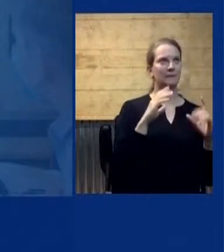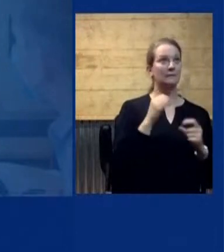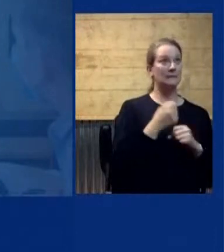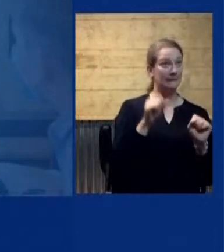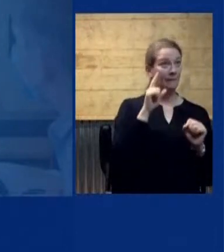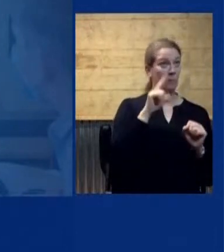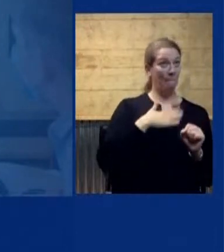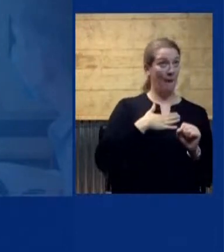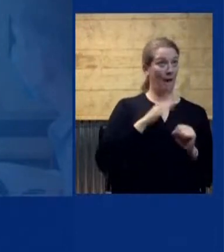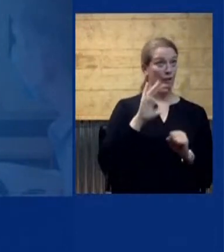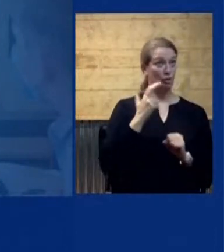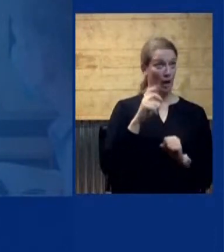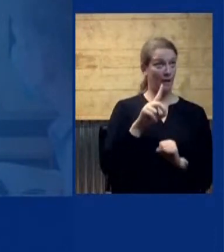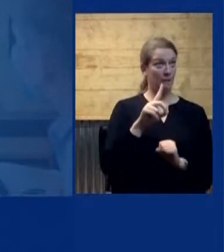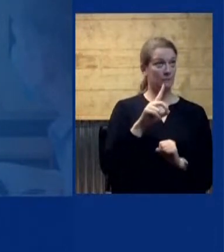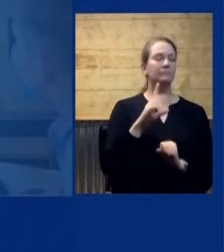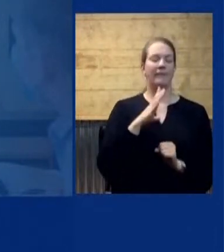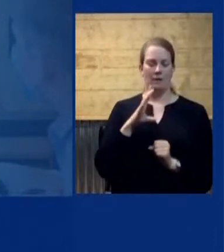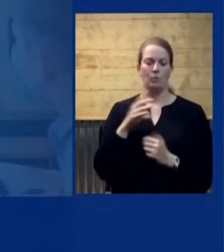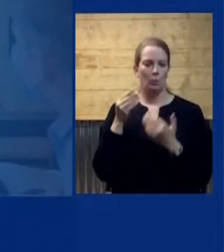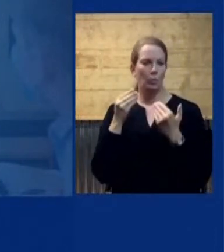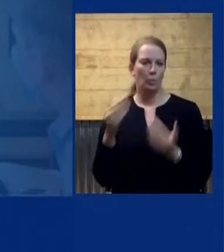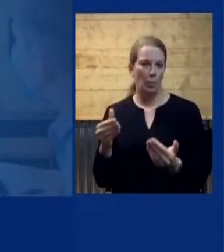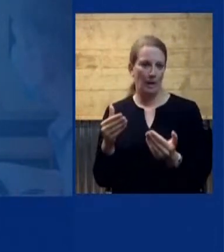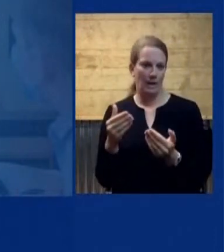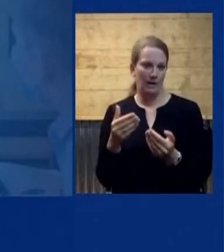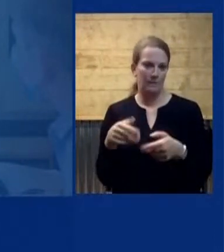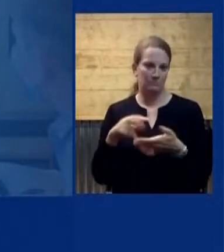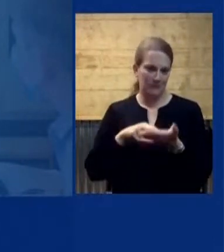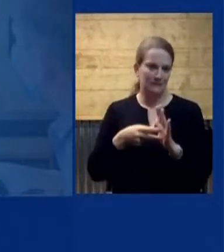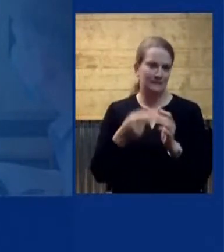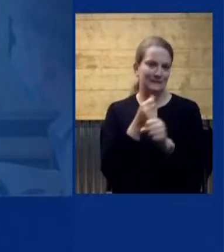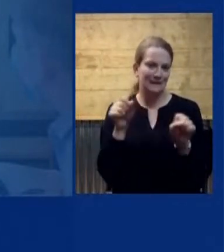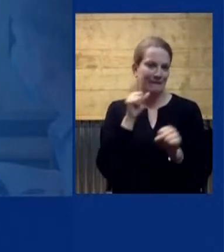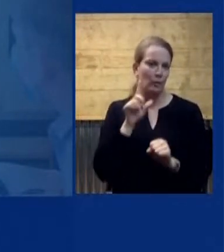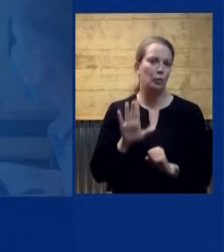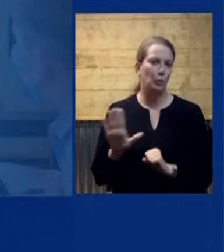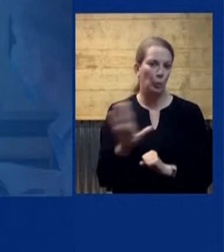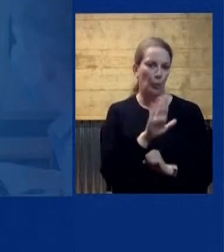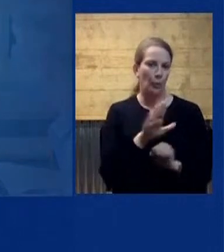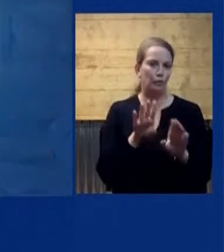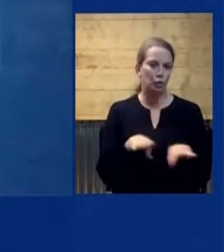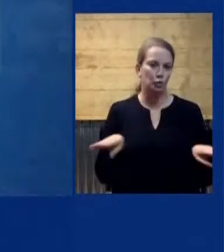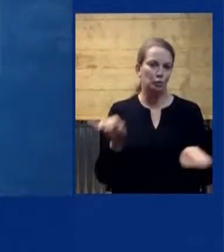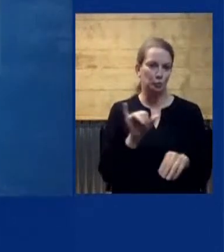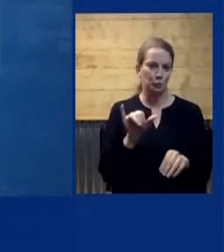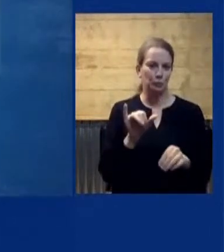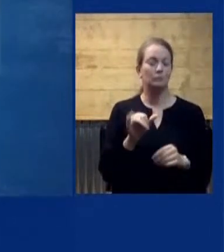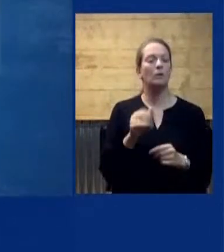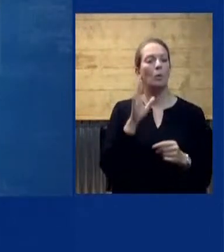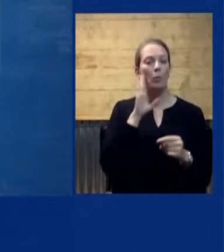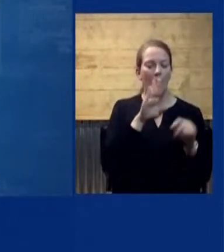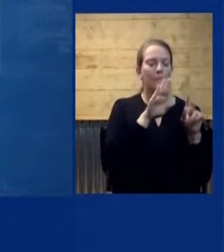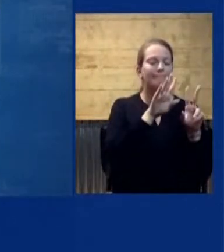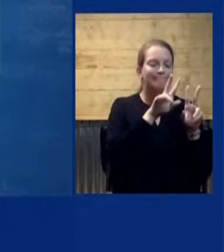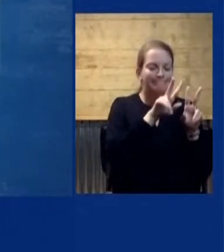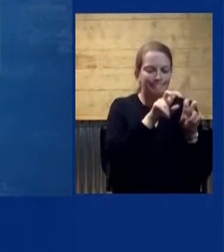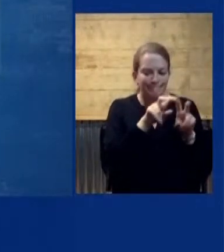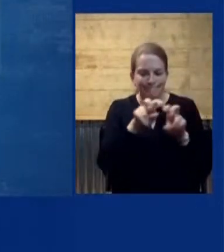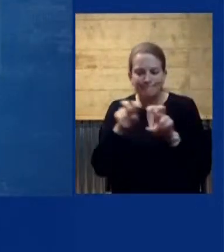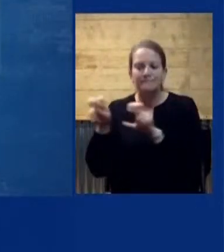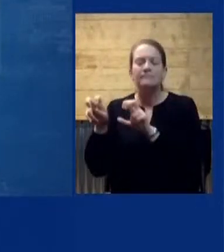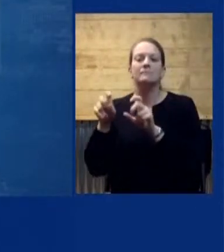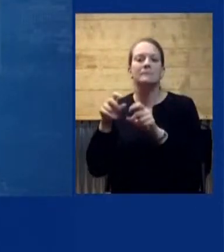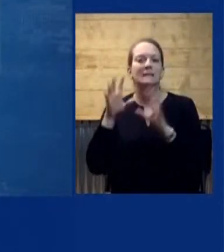child. So we'll get the data and we'll make that decision in August. But just to be